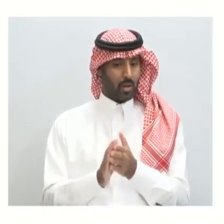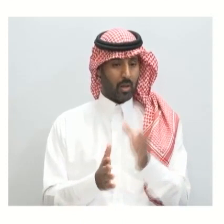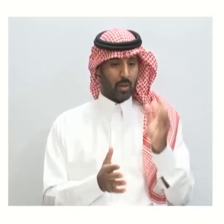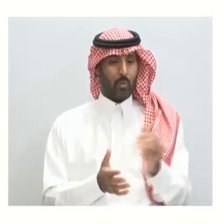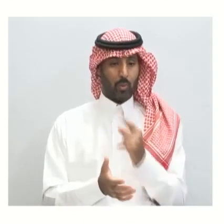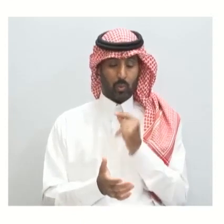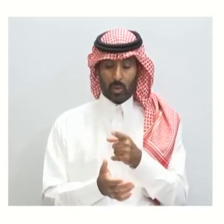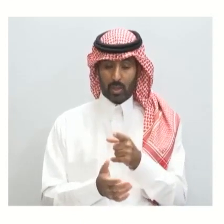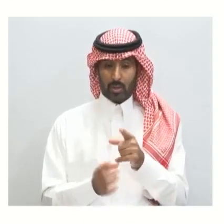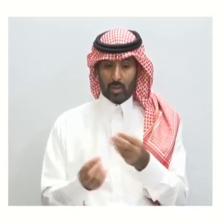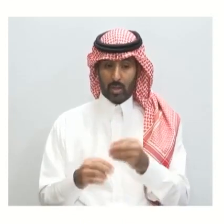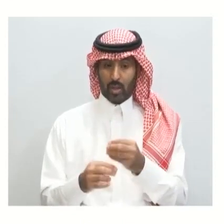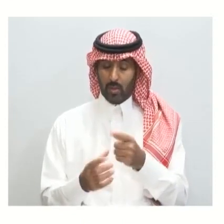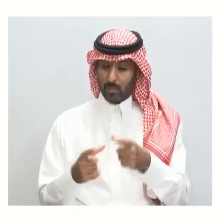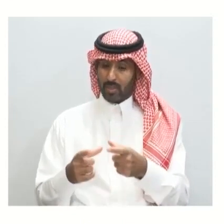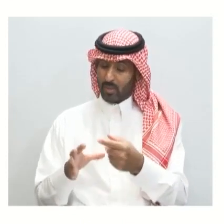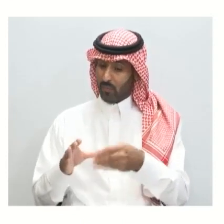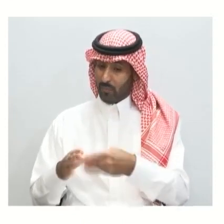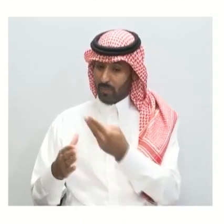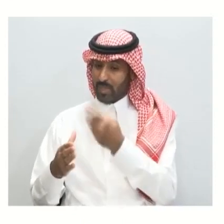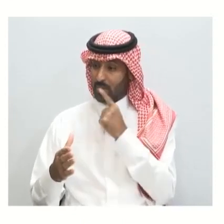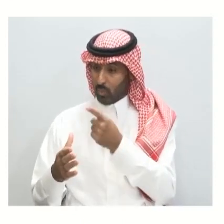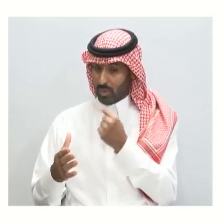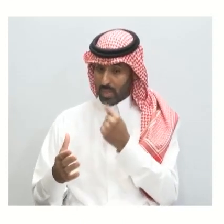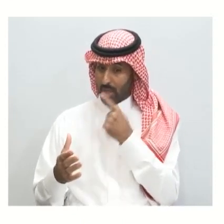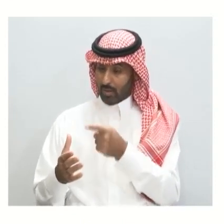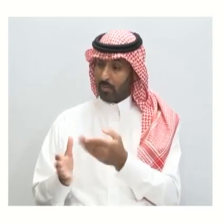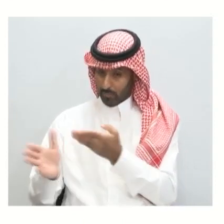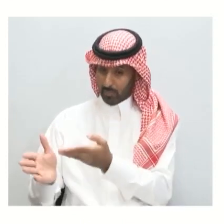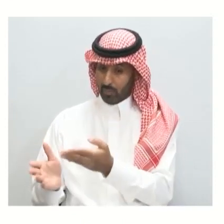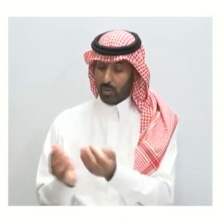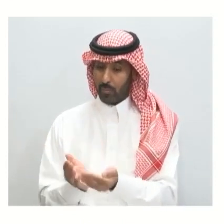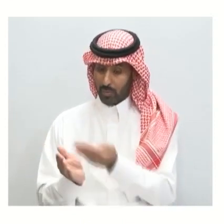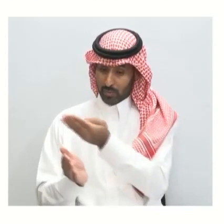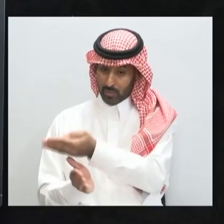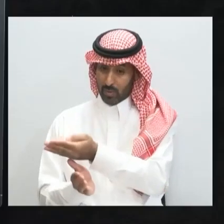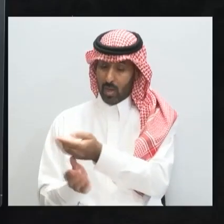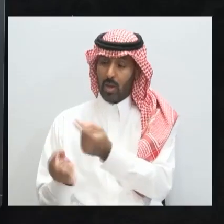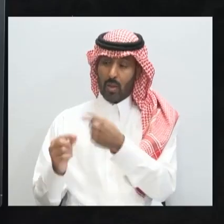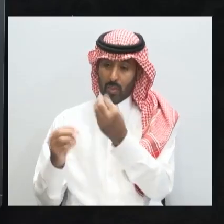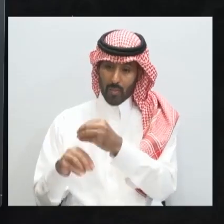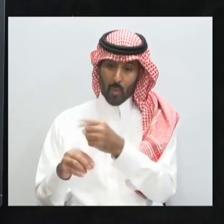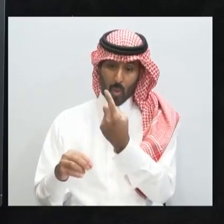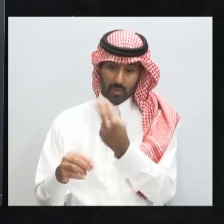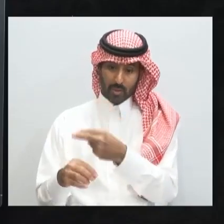you like another piece? Now I described it to be another piece. It is an adjective.